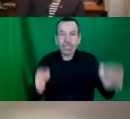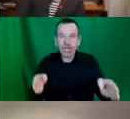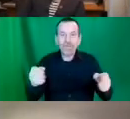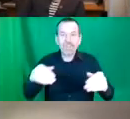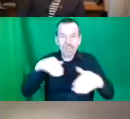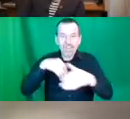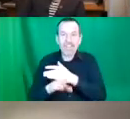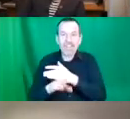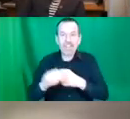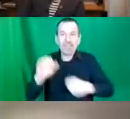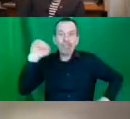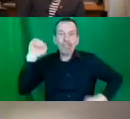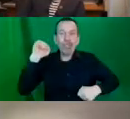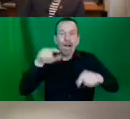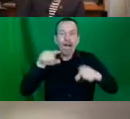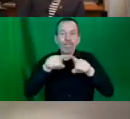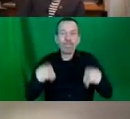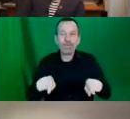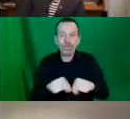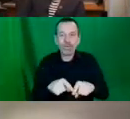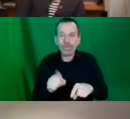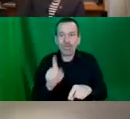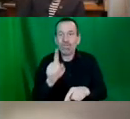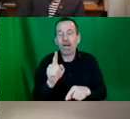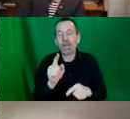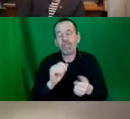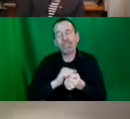move my science whenever they wanted to have a shower.